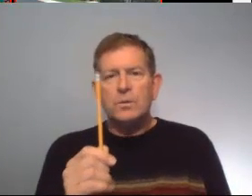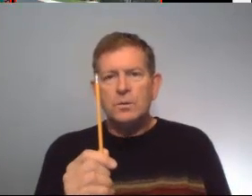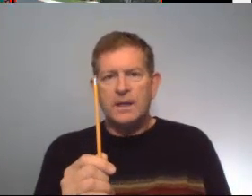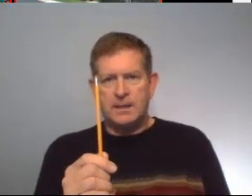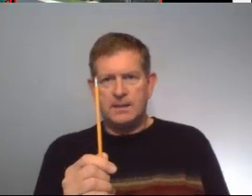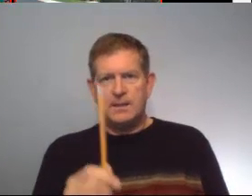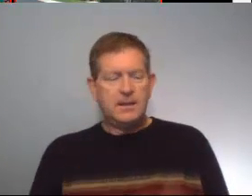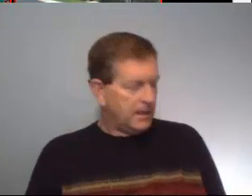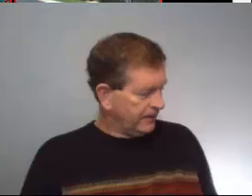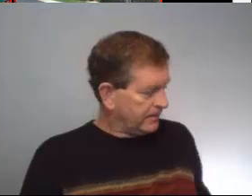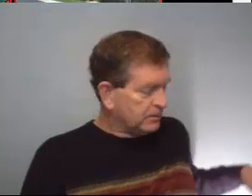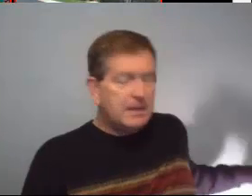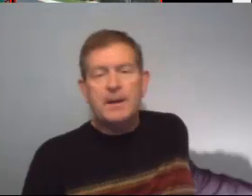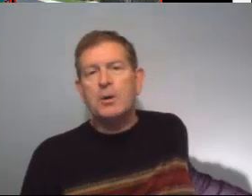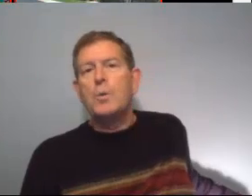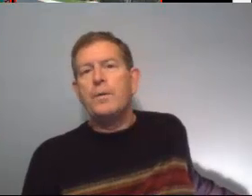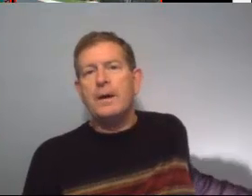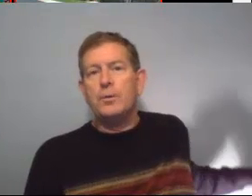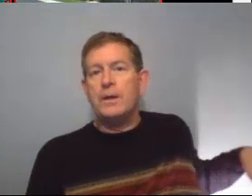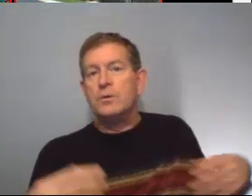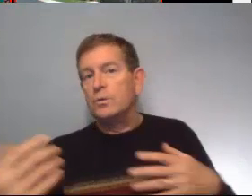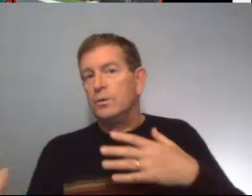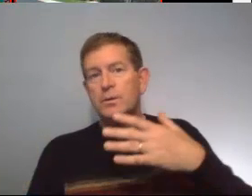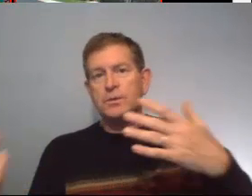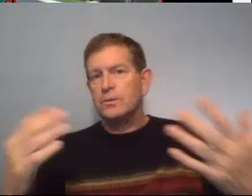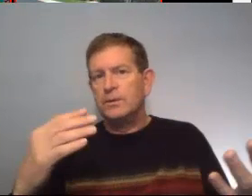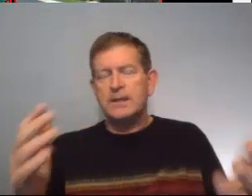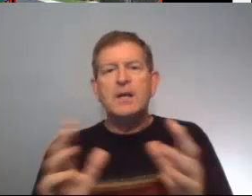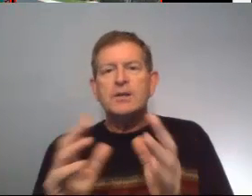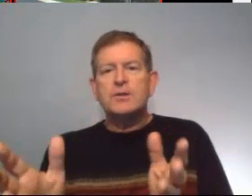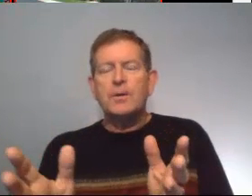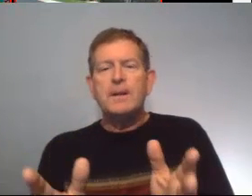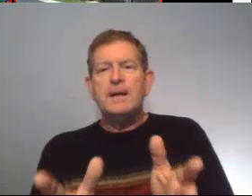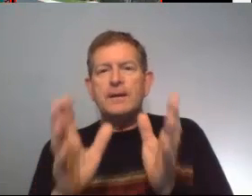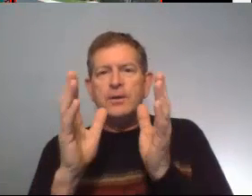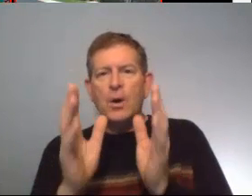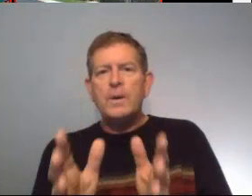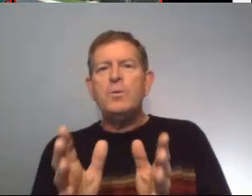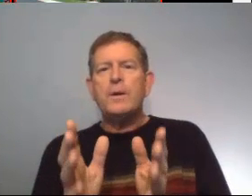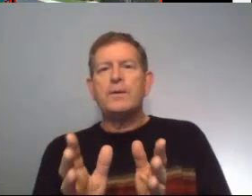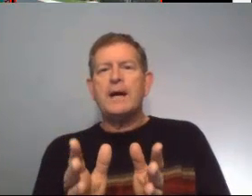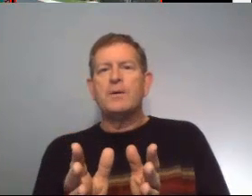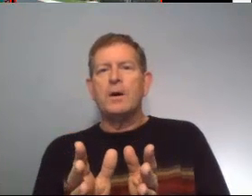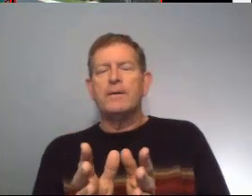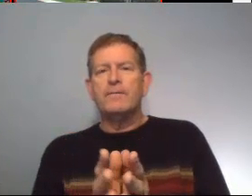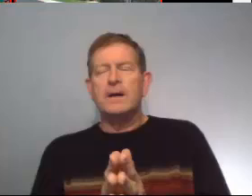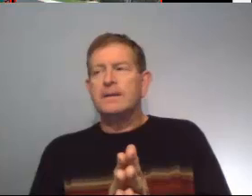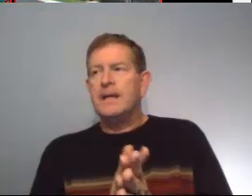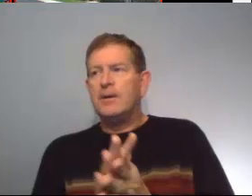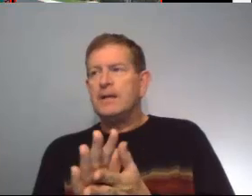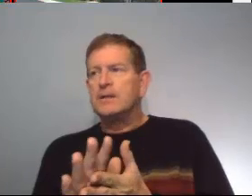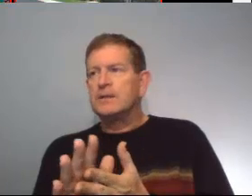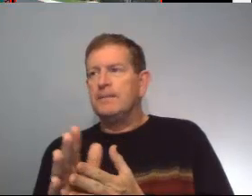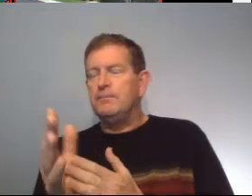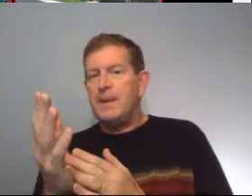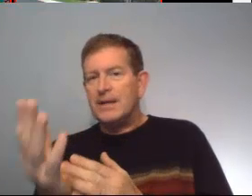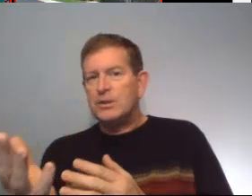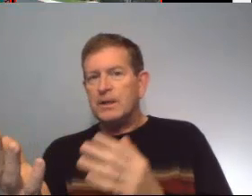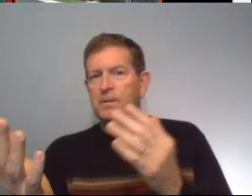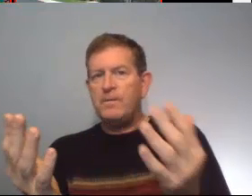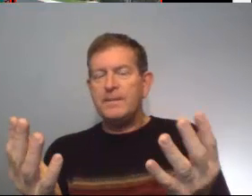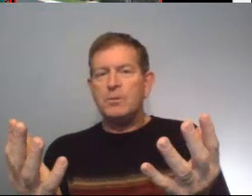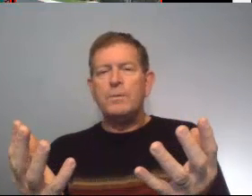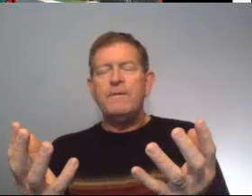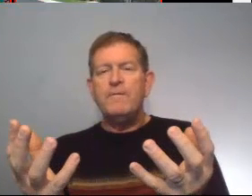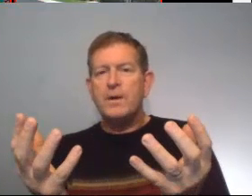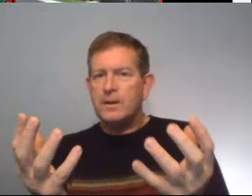or is it una? And if I'm speaking about a group of them, do I use unos or unas? So knowing whether or not a noun is